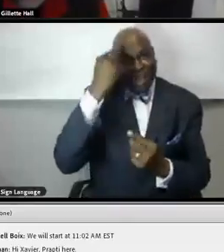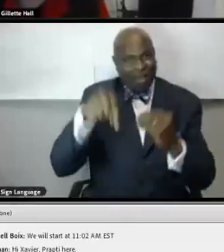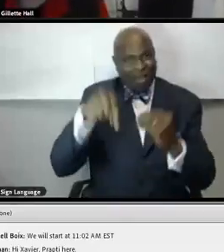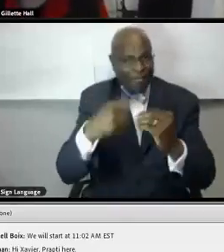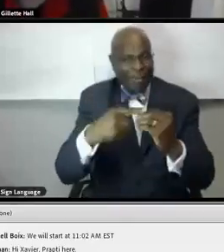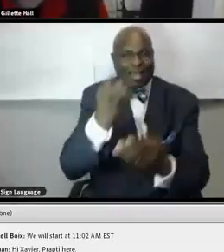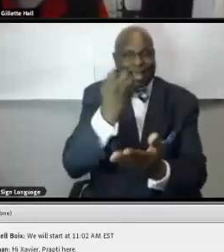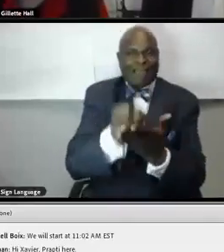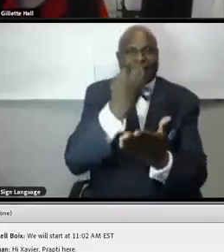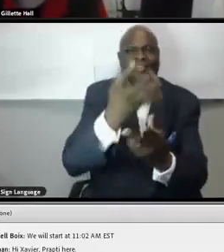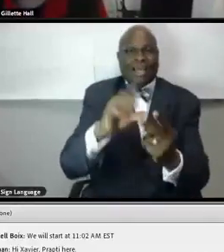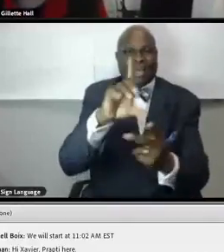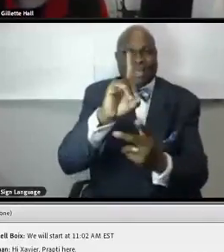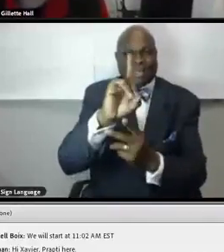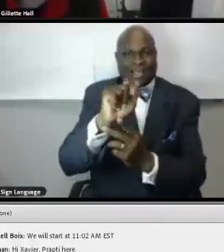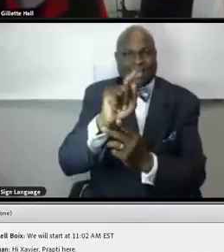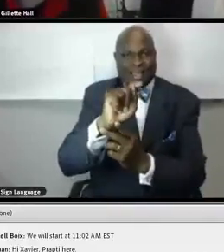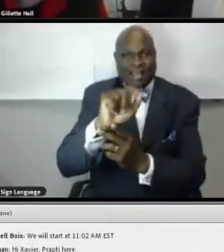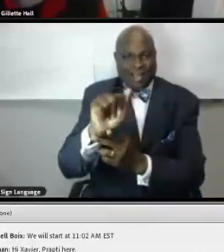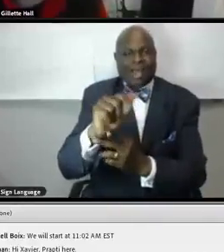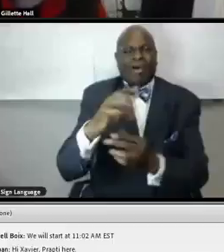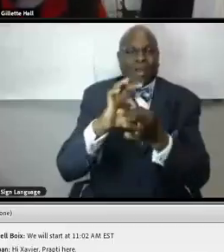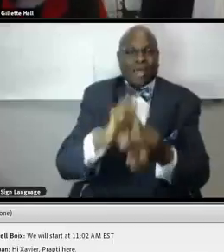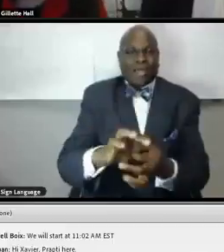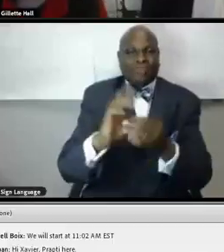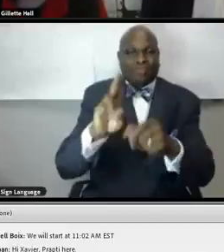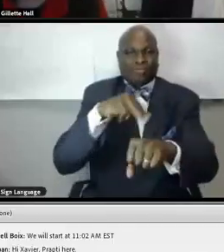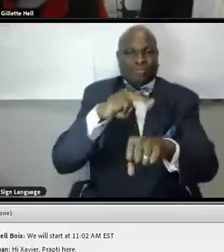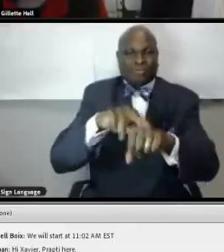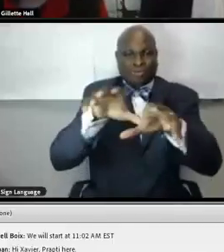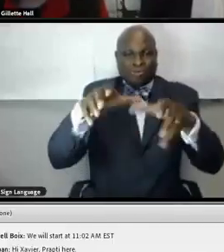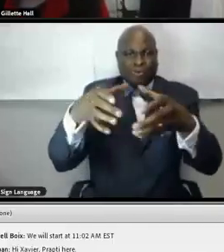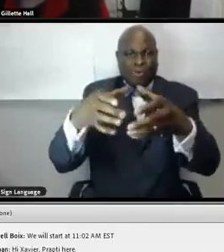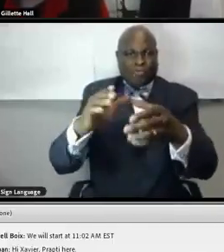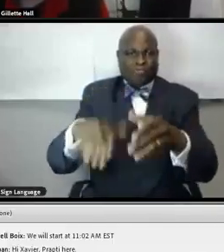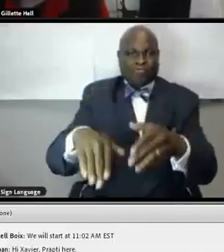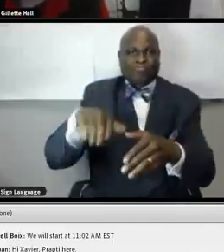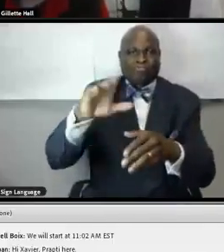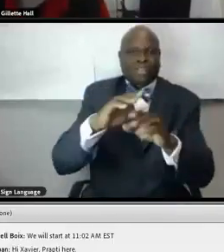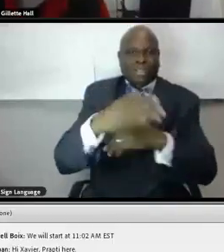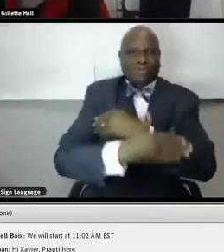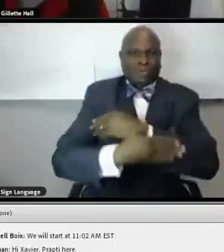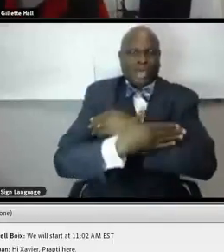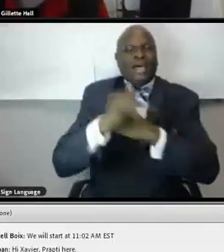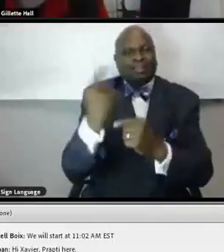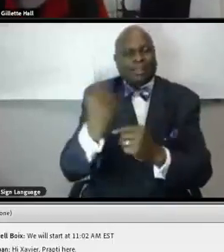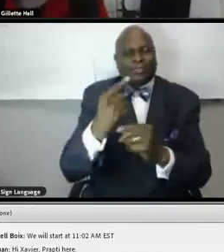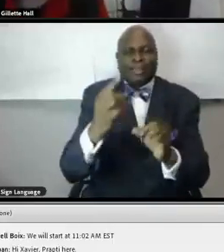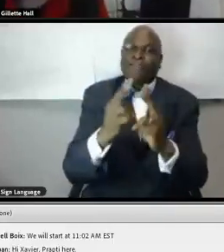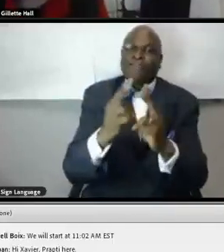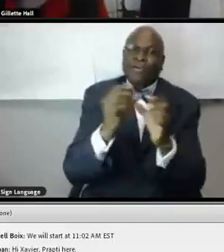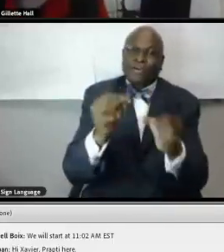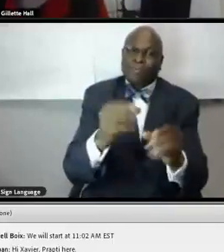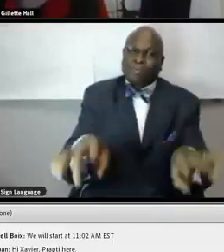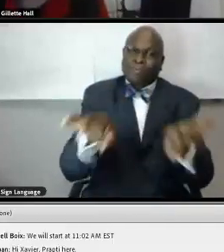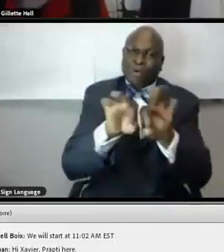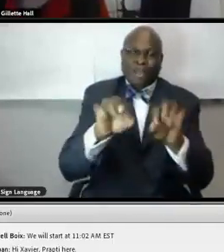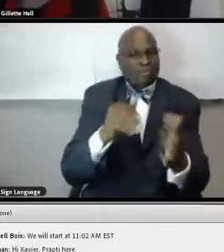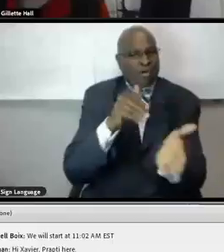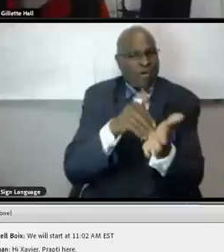about evidence and data as far as Indigenous peoples are concerned. And this is something terribly important because